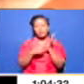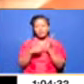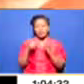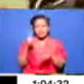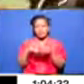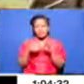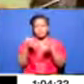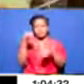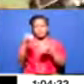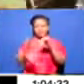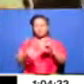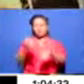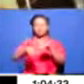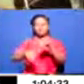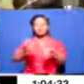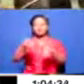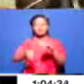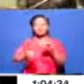period.